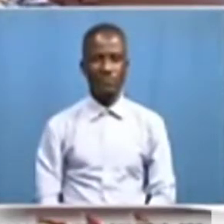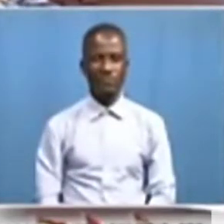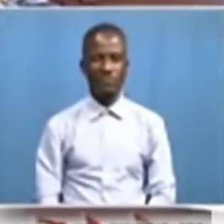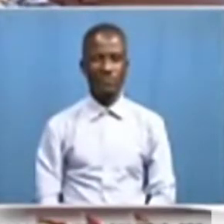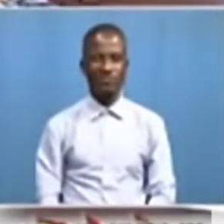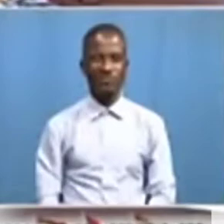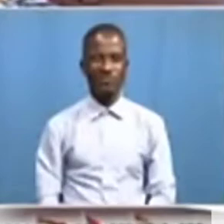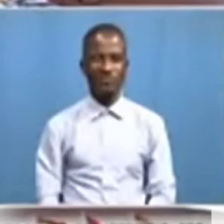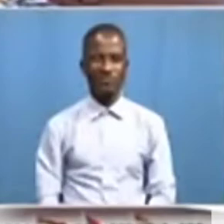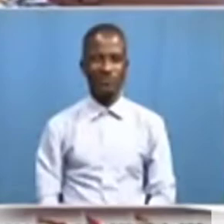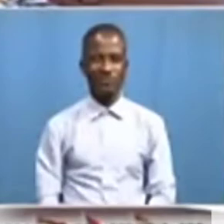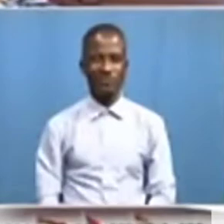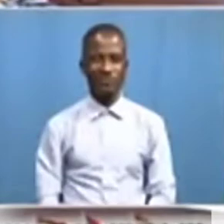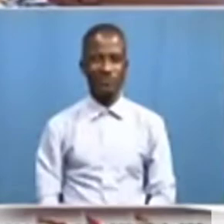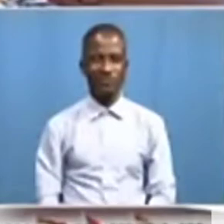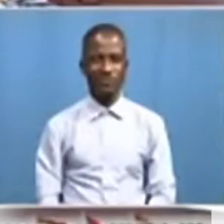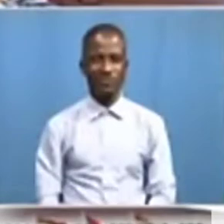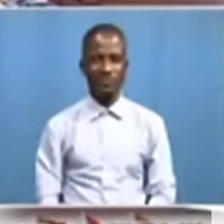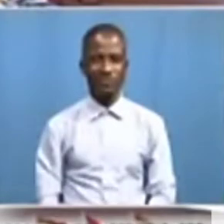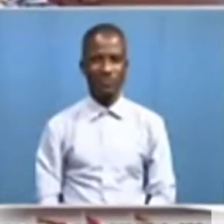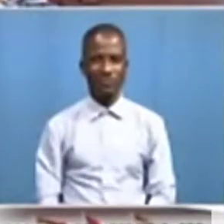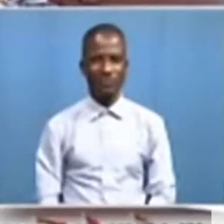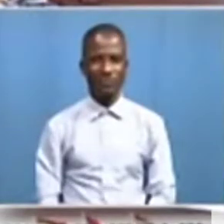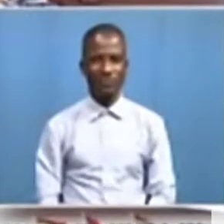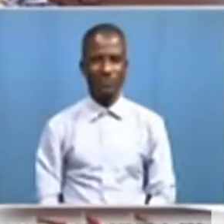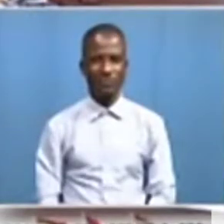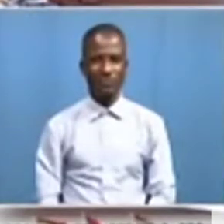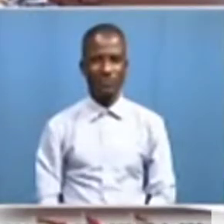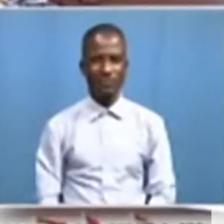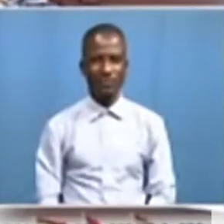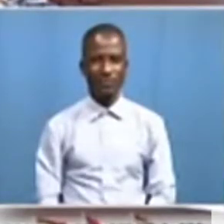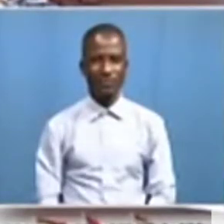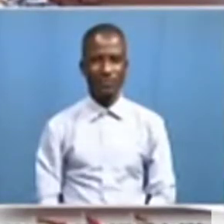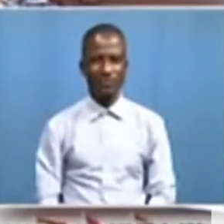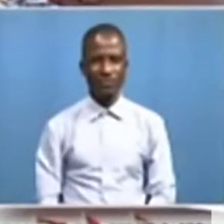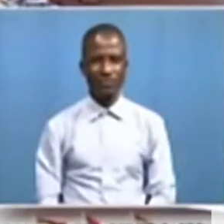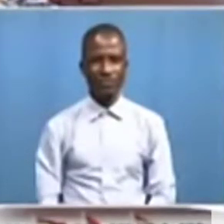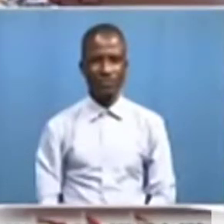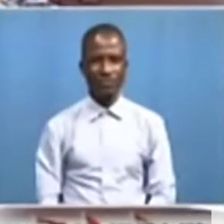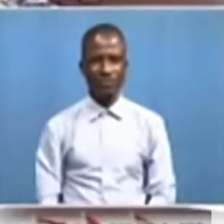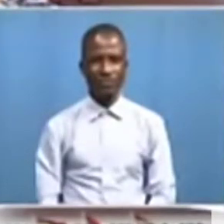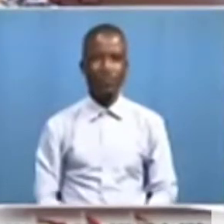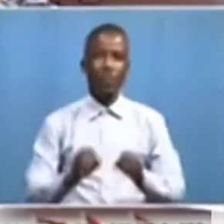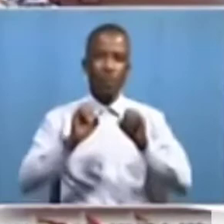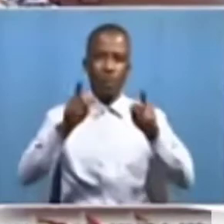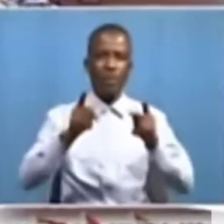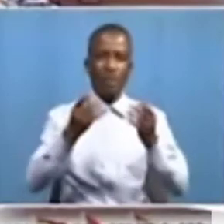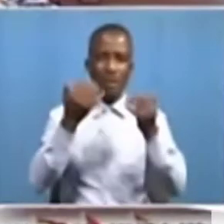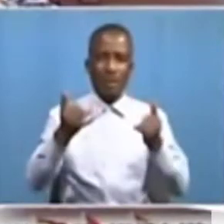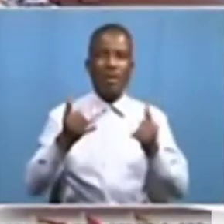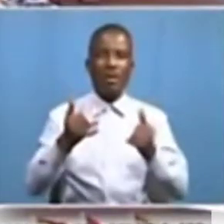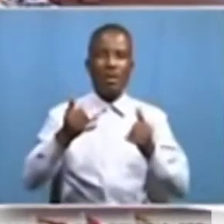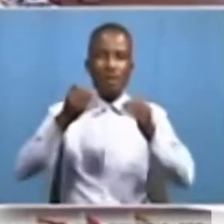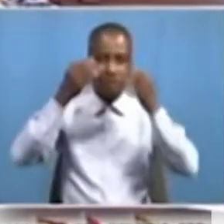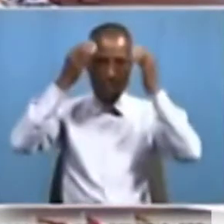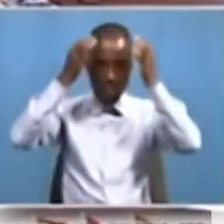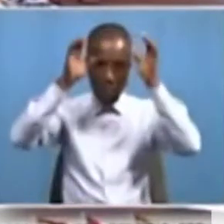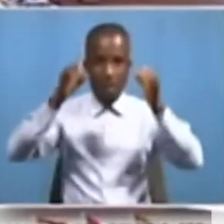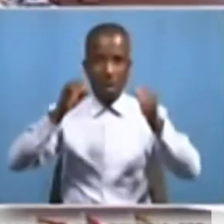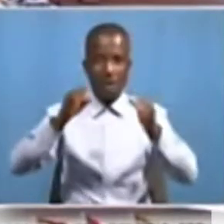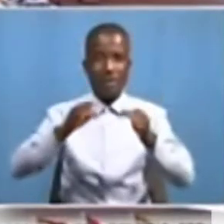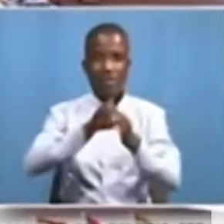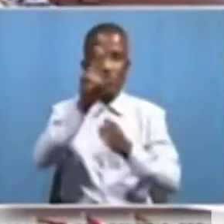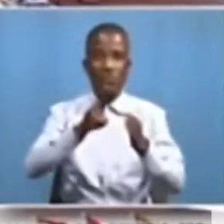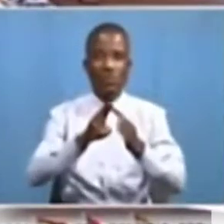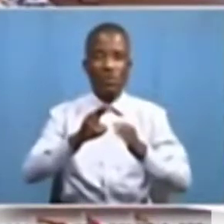237 to 238 per her ladyship had this to say, quote, courts usually apply the election code